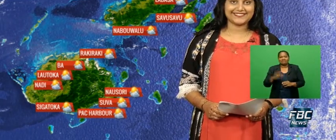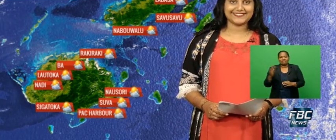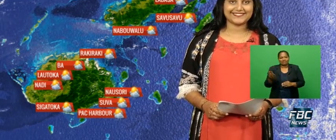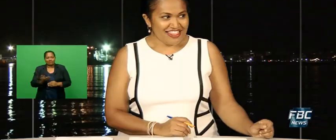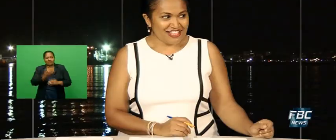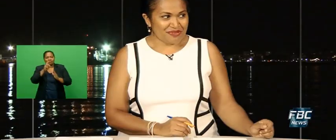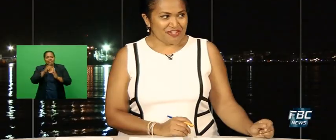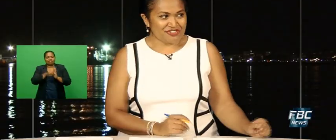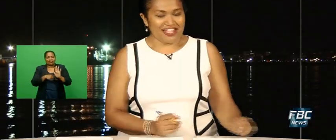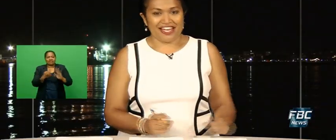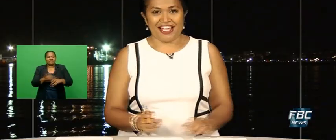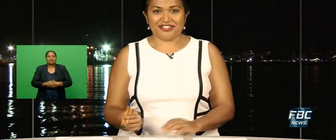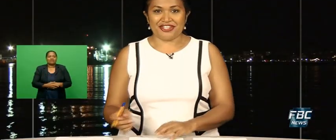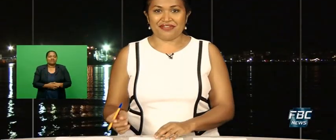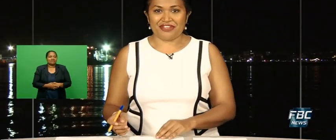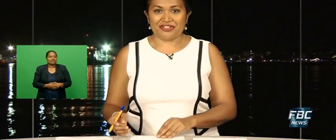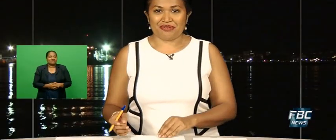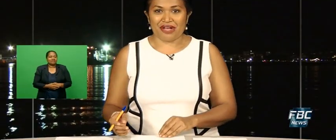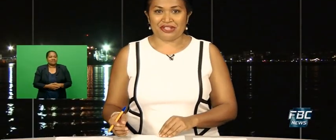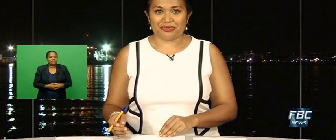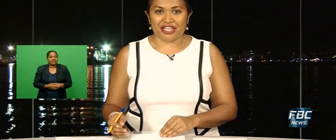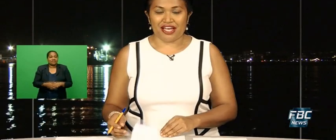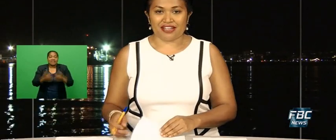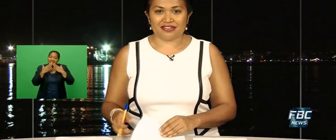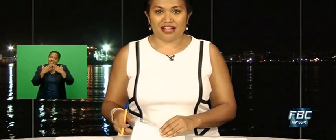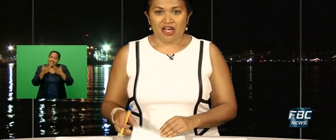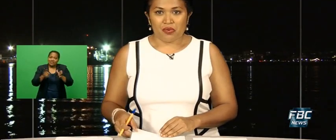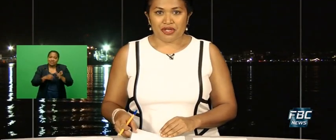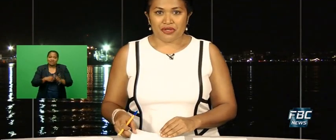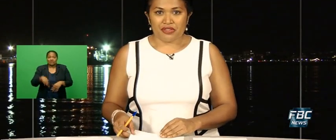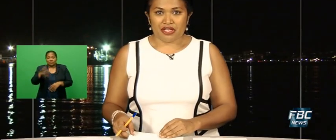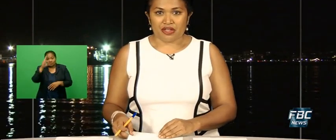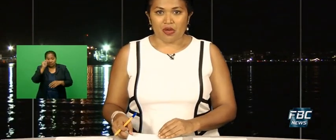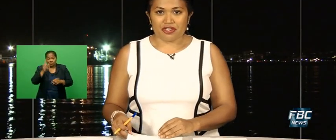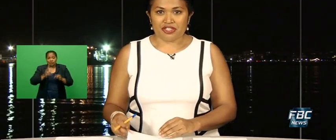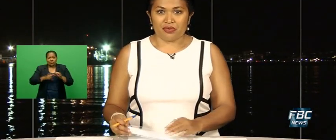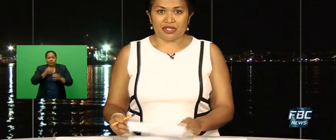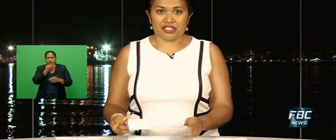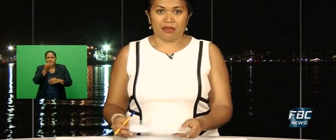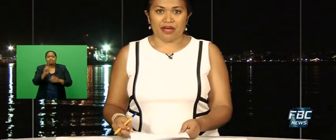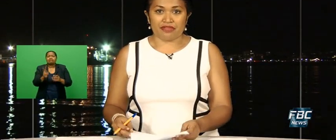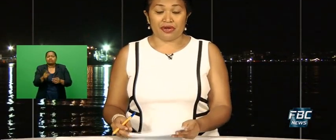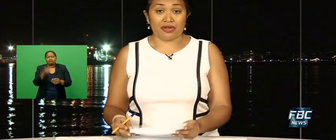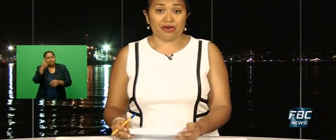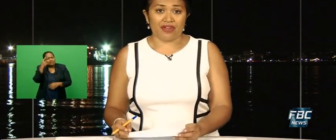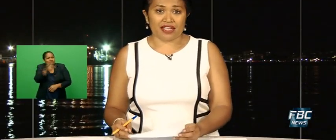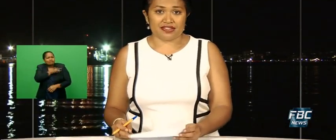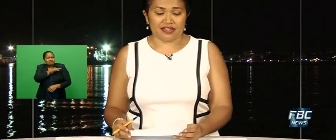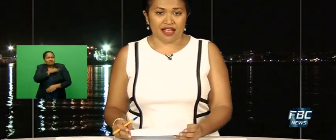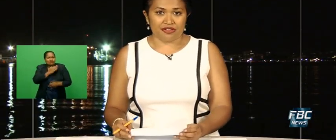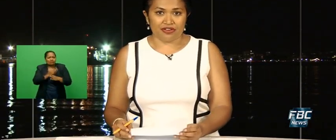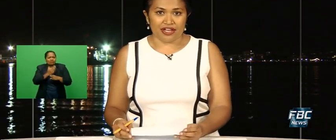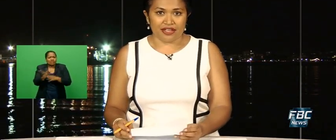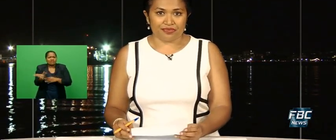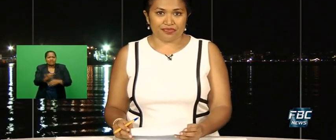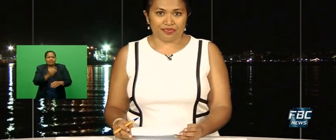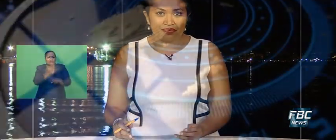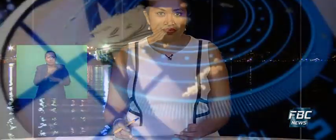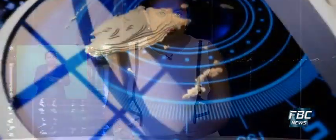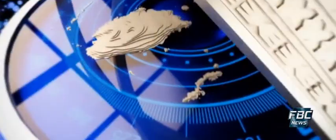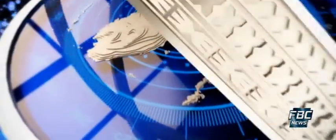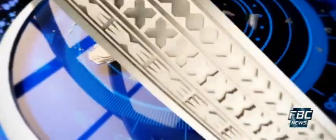Jackie. Thanks so much for that, Angie. In Fijian Pulse, we asked, what do you think of the quality of work done by the road contractors in the country?